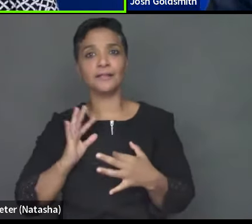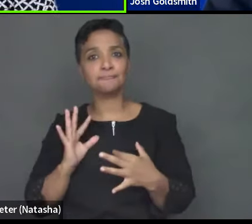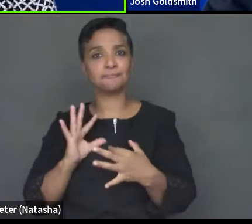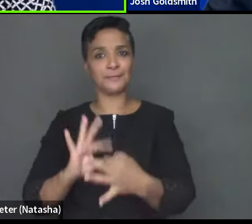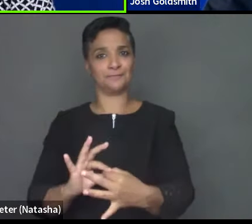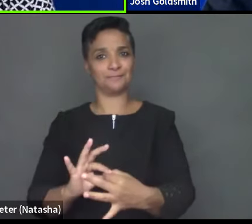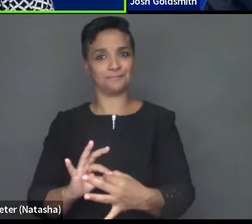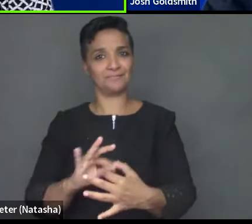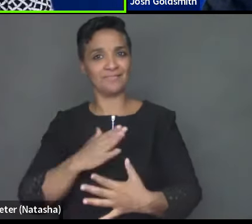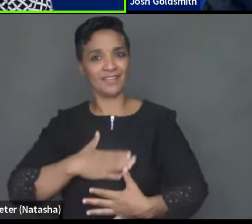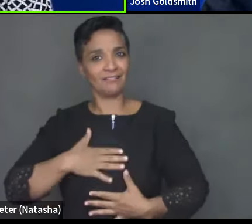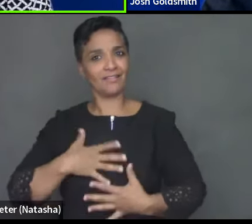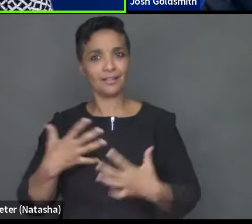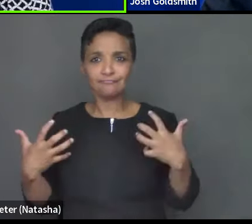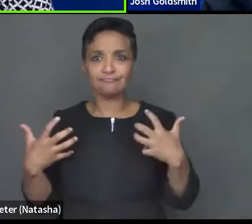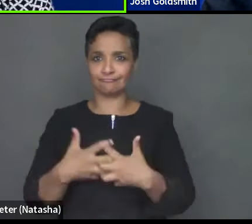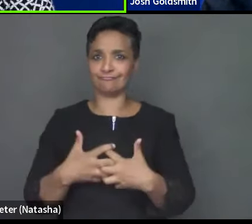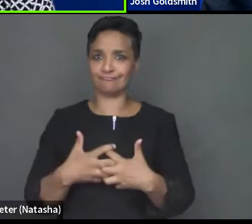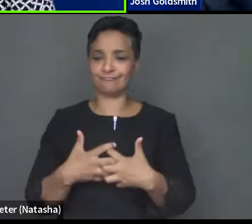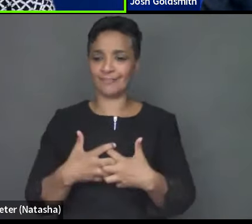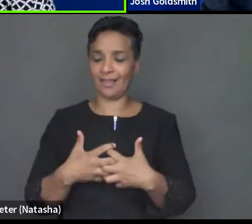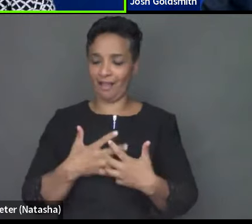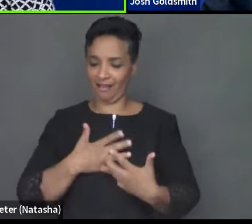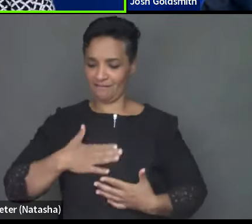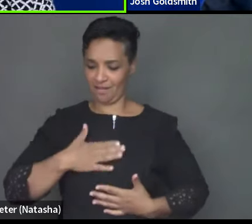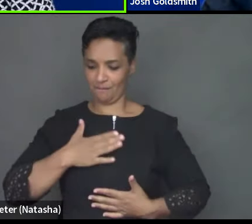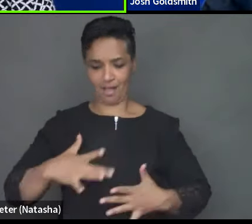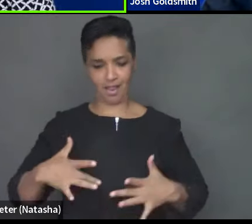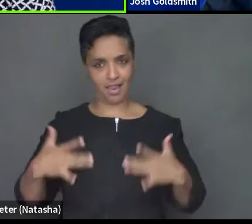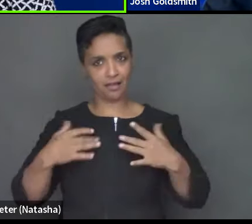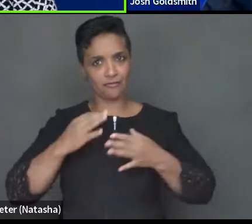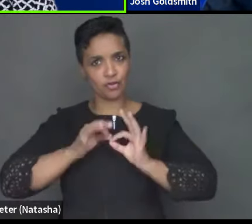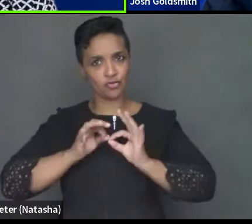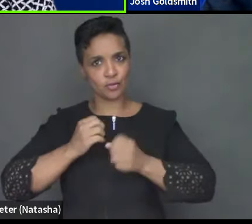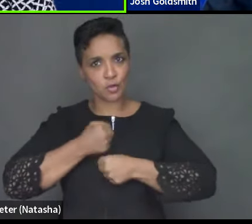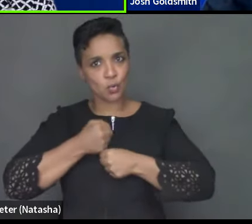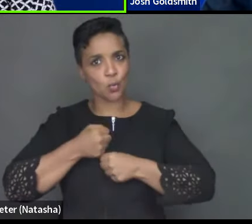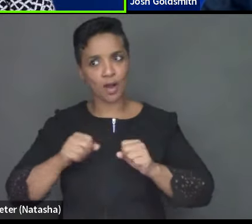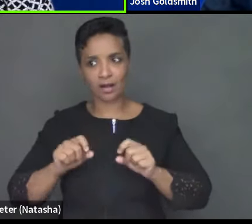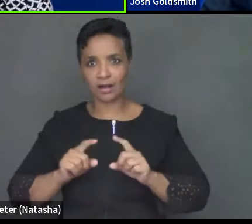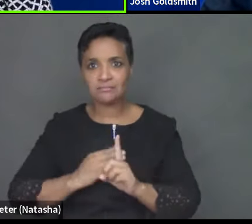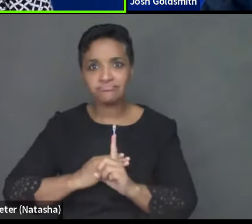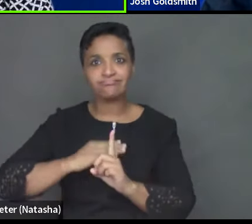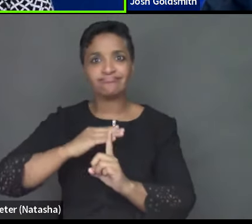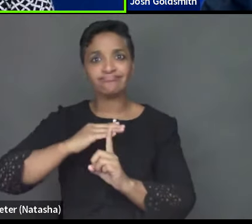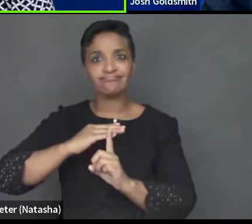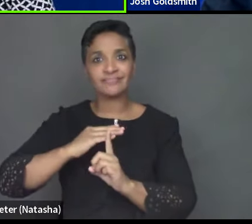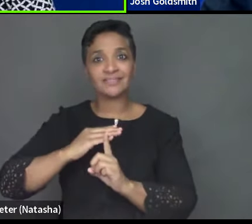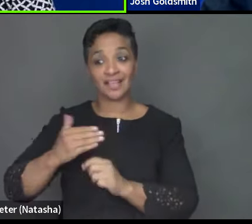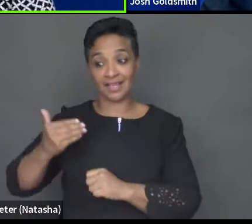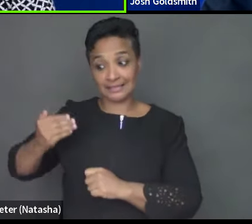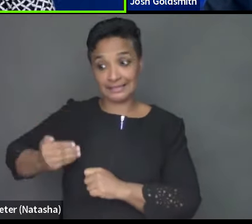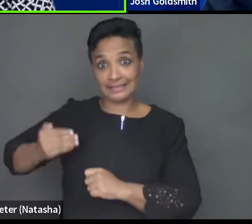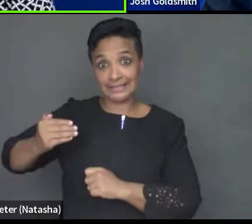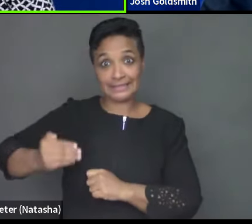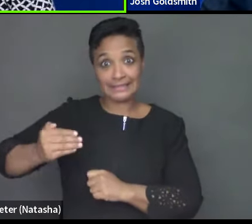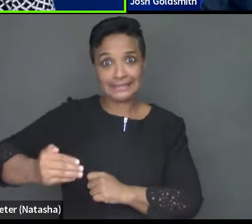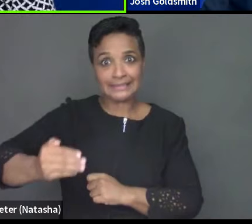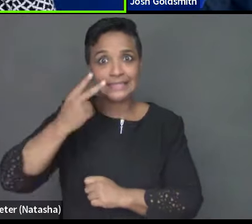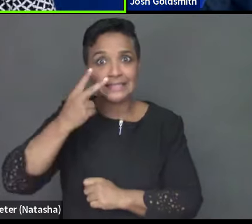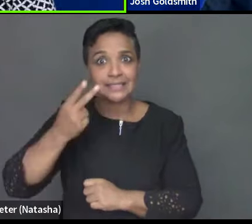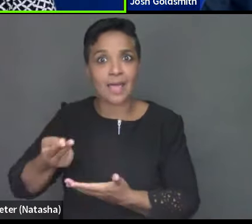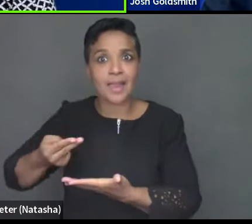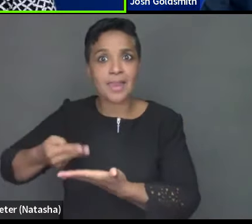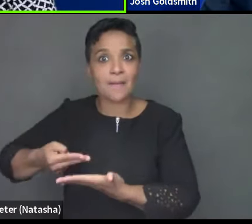this mattered, like it made a difference for them. And every day as we see registrations increase, we are so